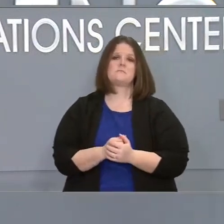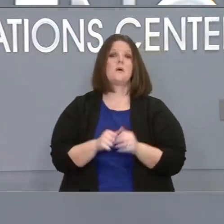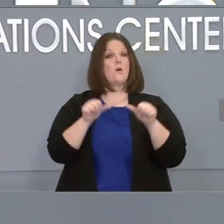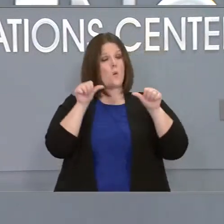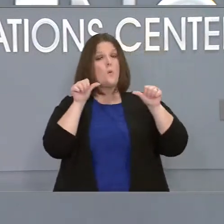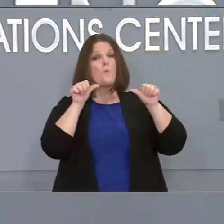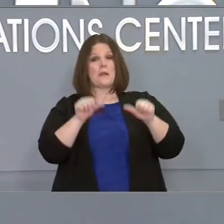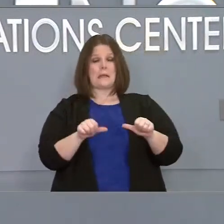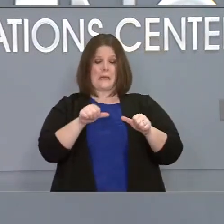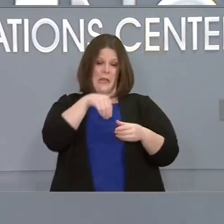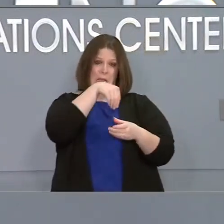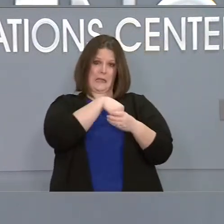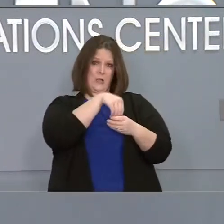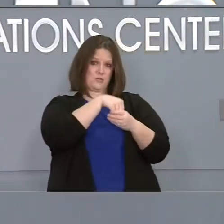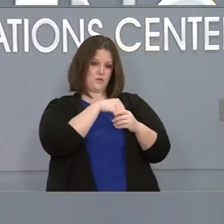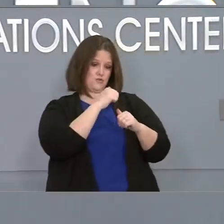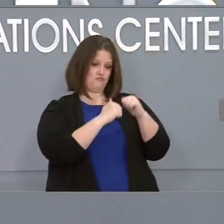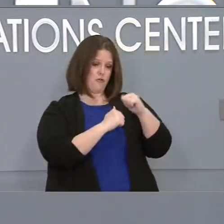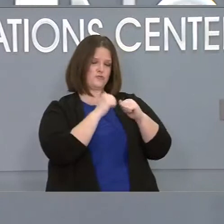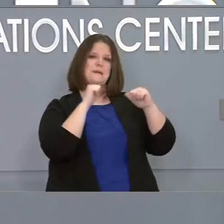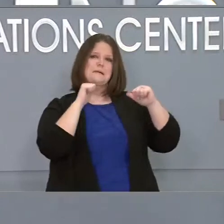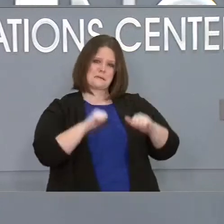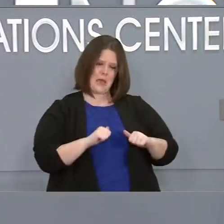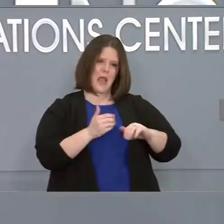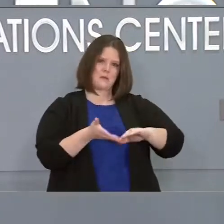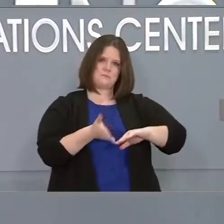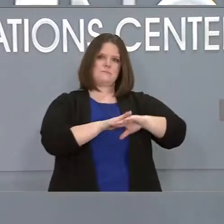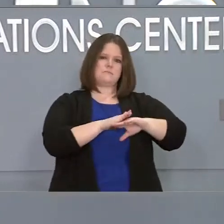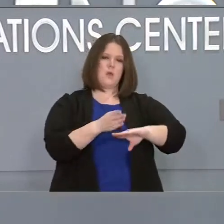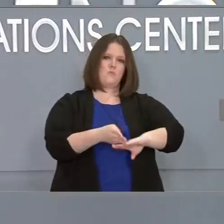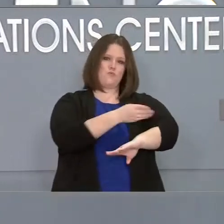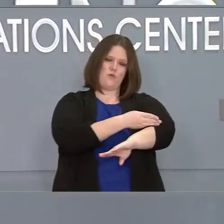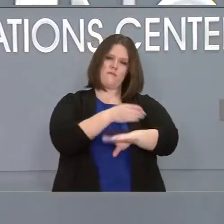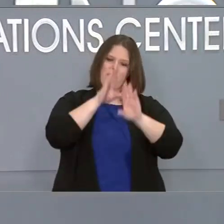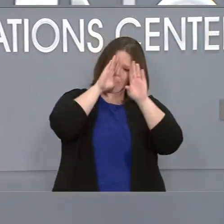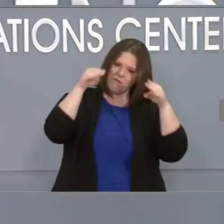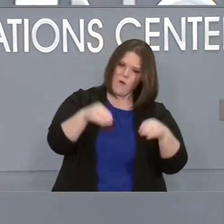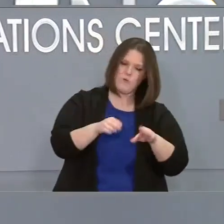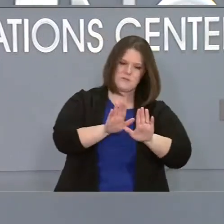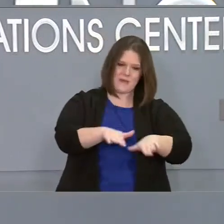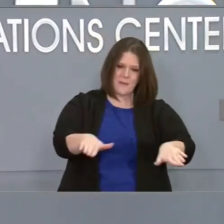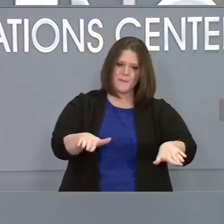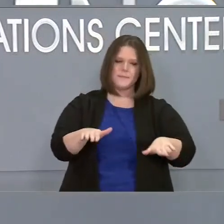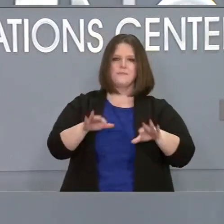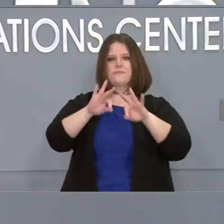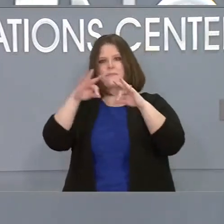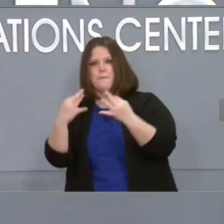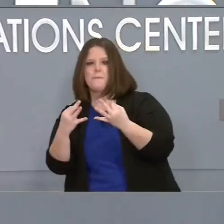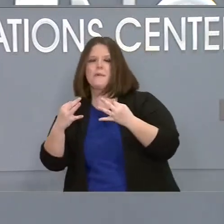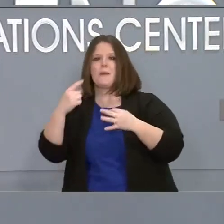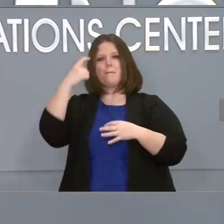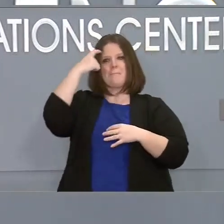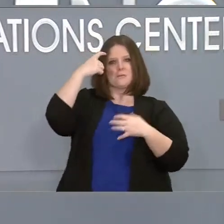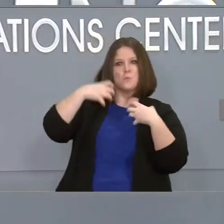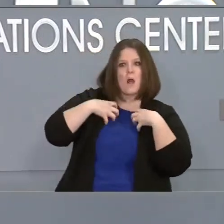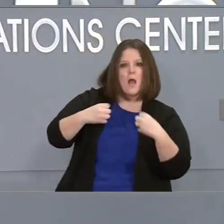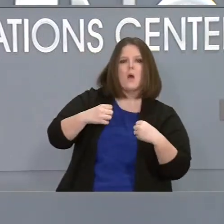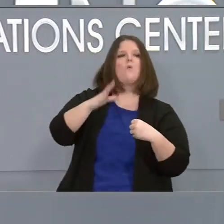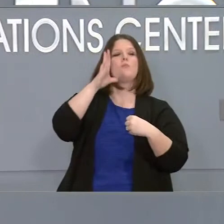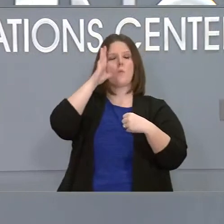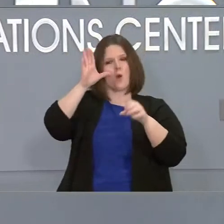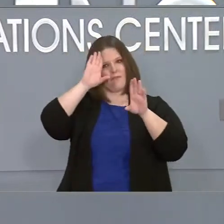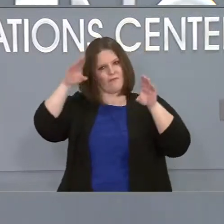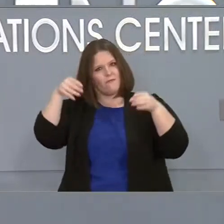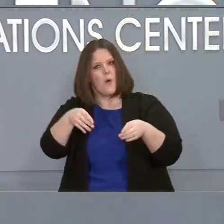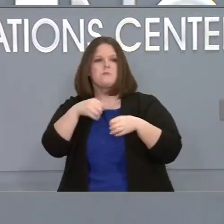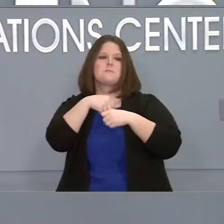health infrastructure and make sure that we are investing in our families and children, in our mental health. I think that's going to be a particular focus going forward, make sure